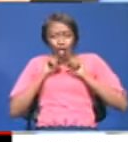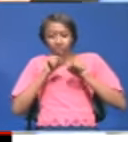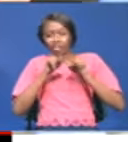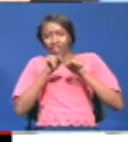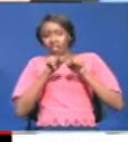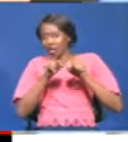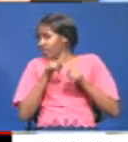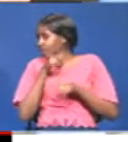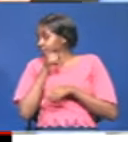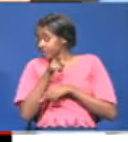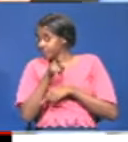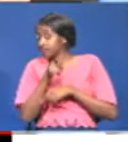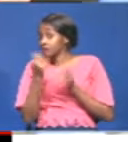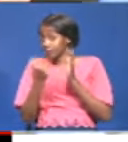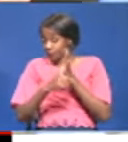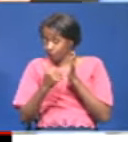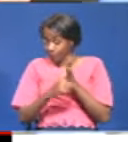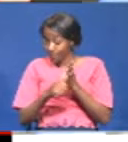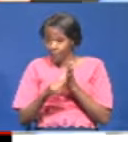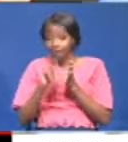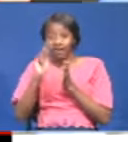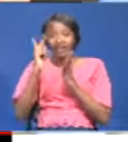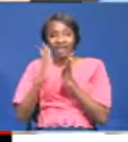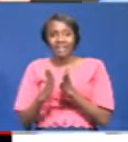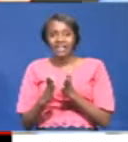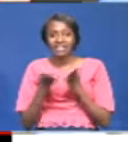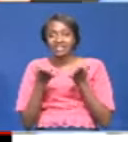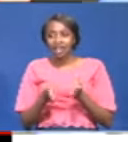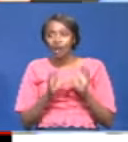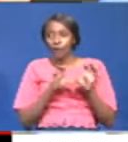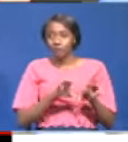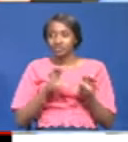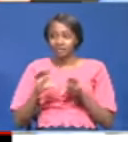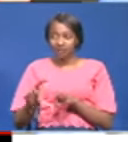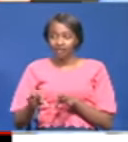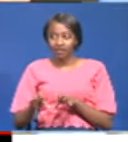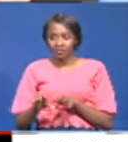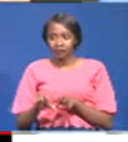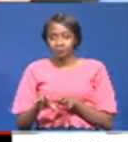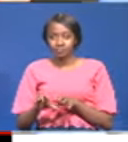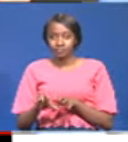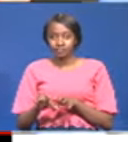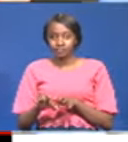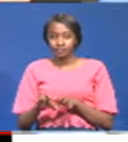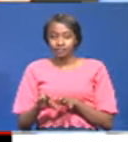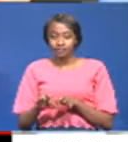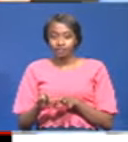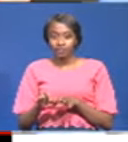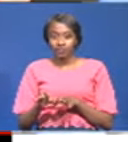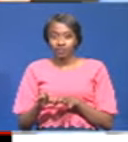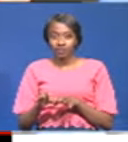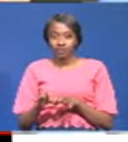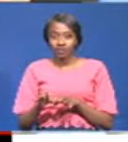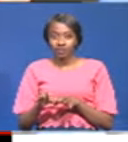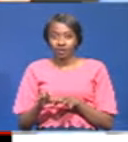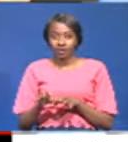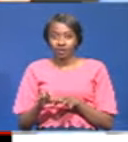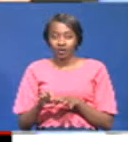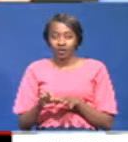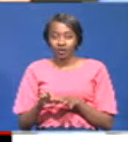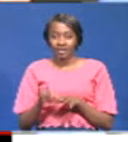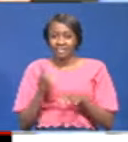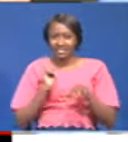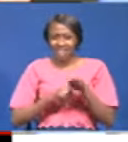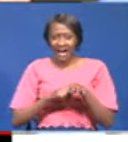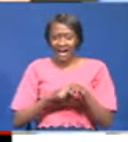Nielsen's Kenyans are suffering. And as you talked about, there's a lot of people really going through a lot. So you insulting somebody is